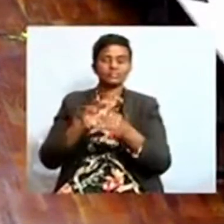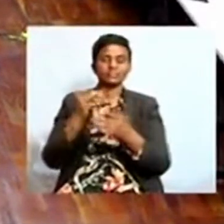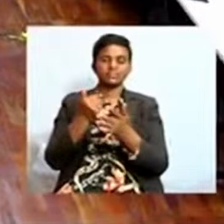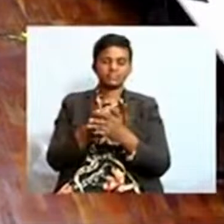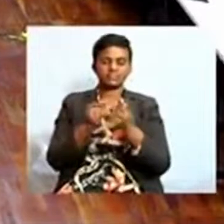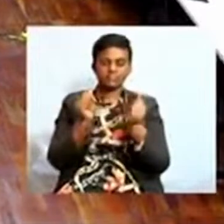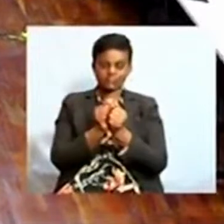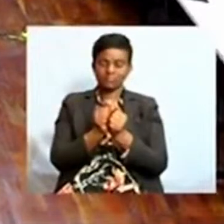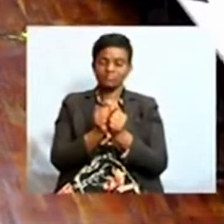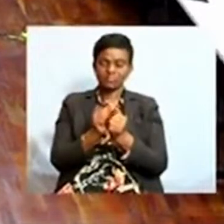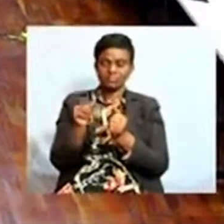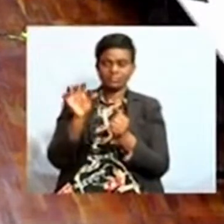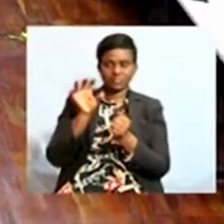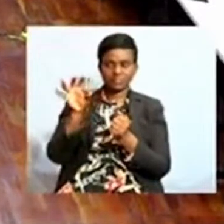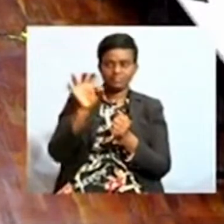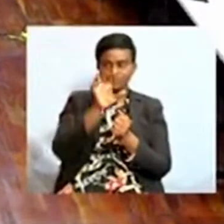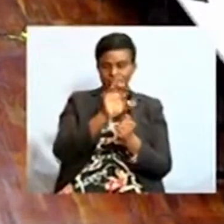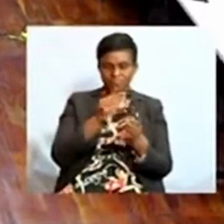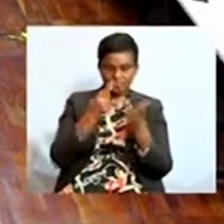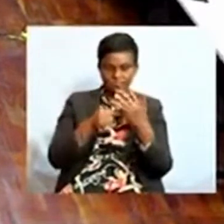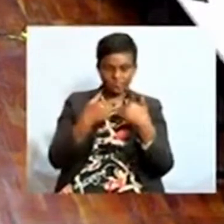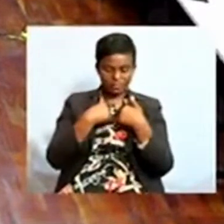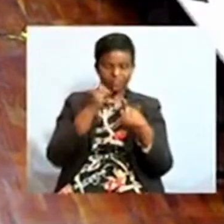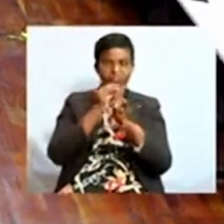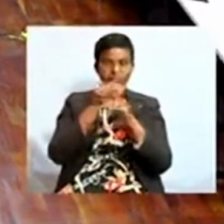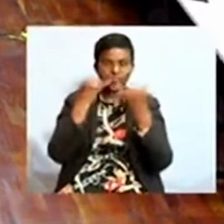with the sectors that have been highlighted